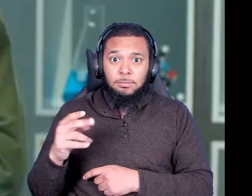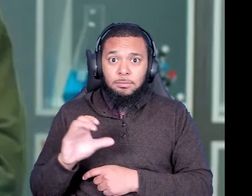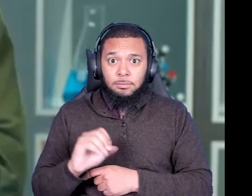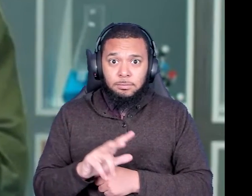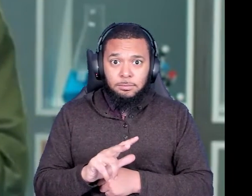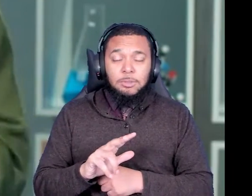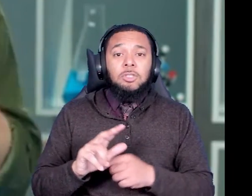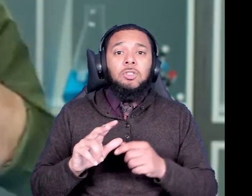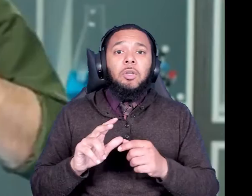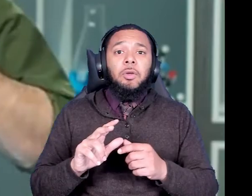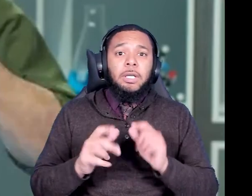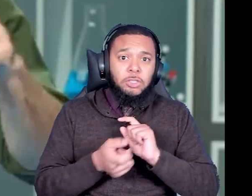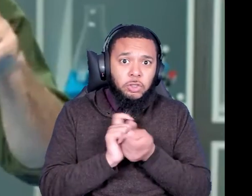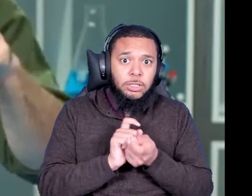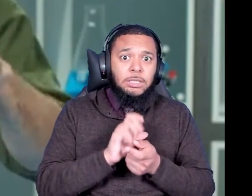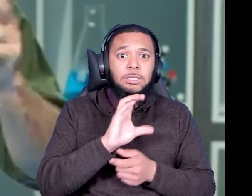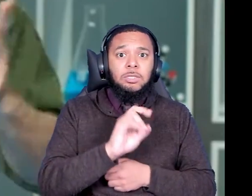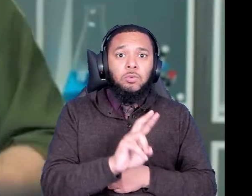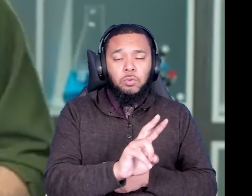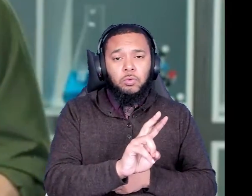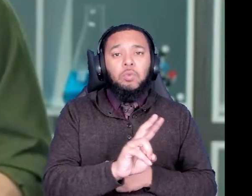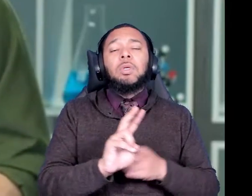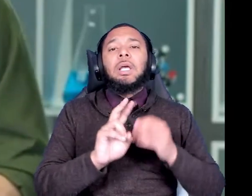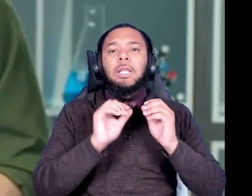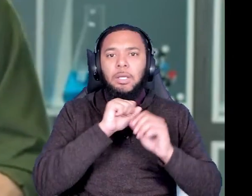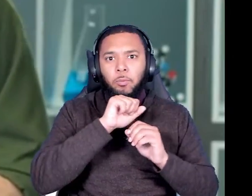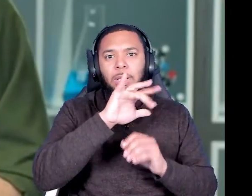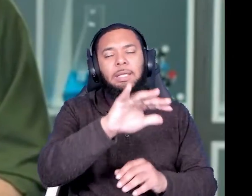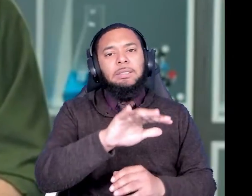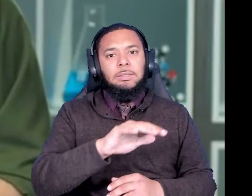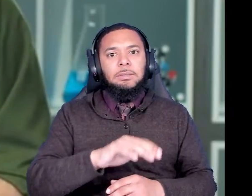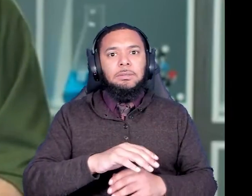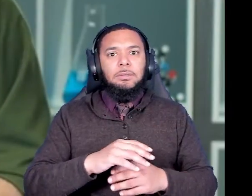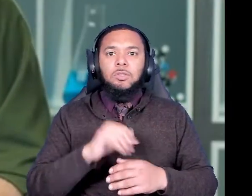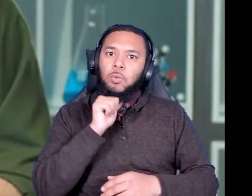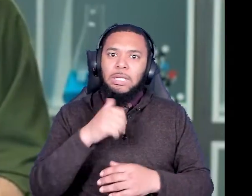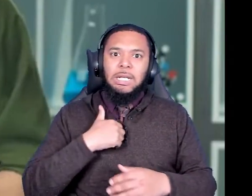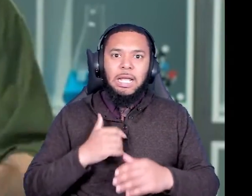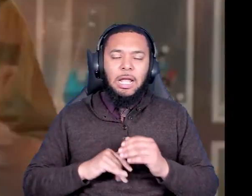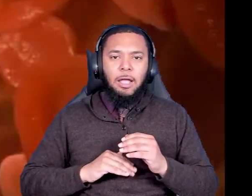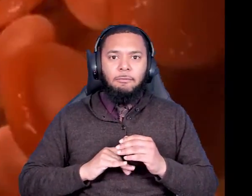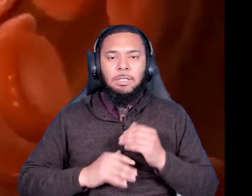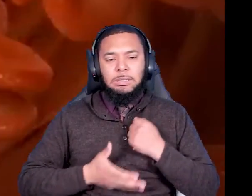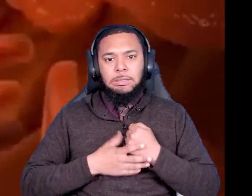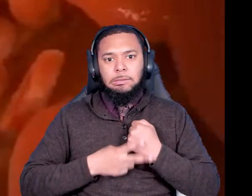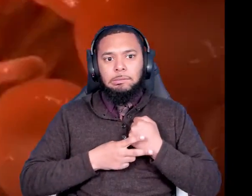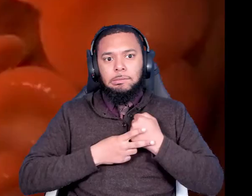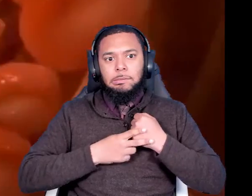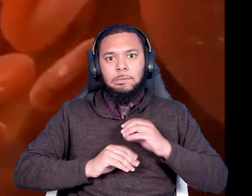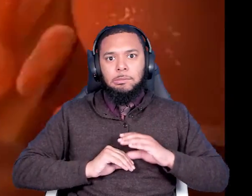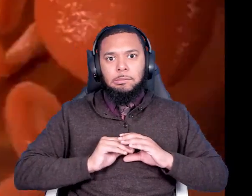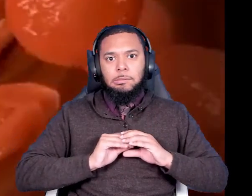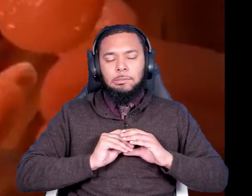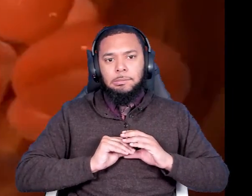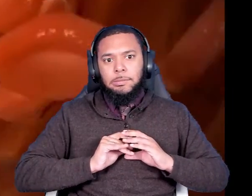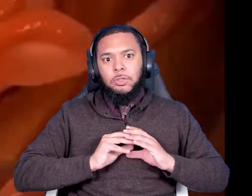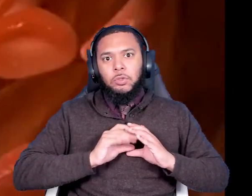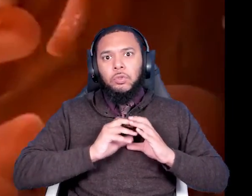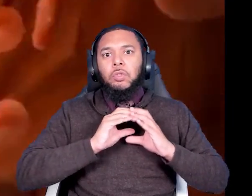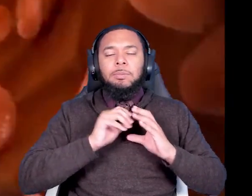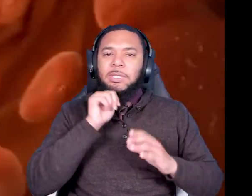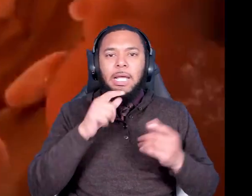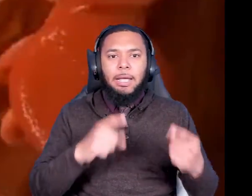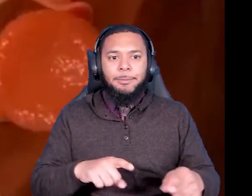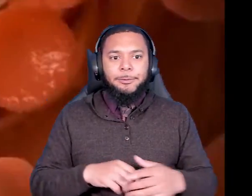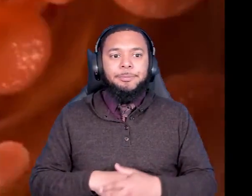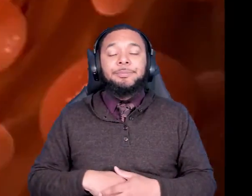converted back into carbon dioxide, and it gets released. That way we don't have a buildup of that carbon dioxide. So also, while we're in the blood, it's